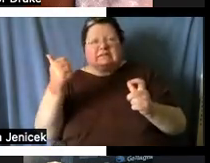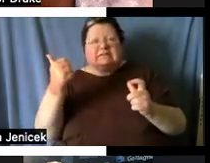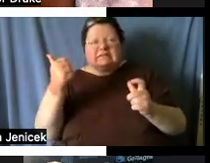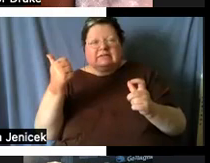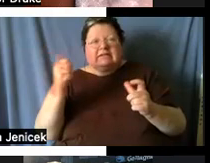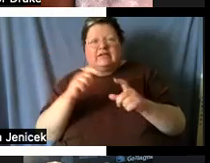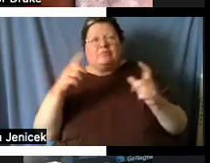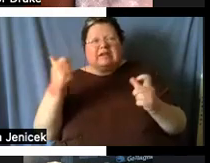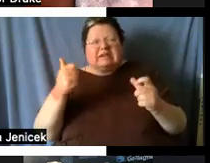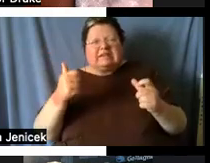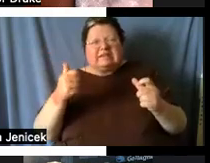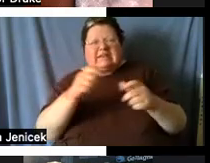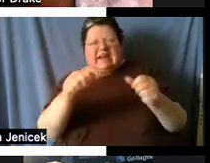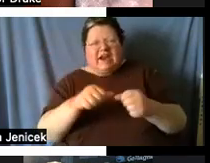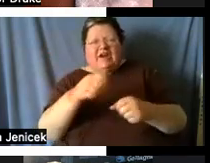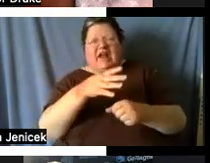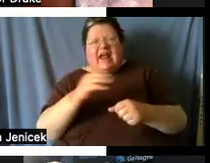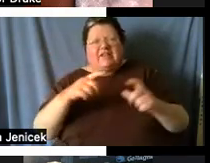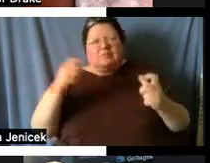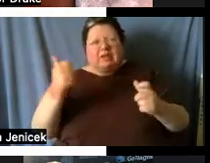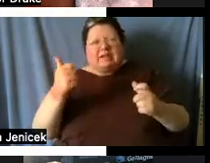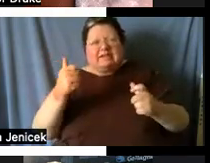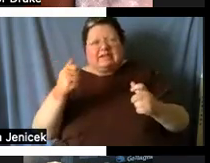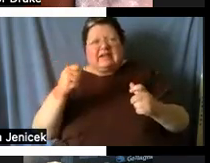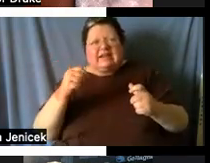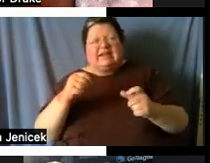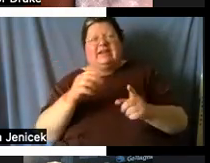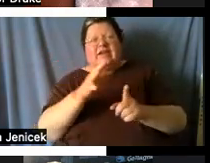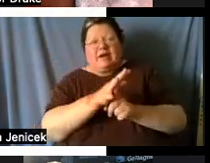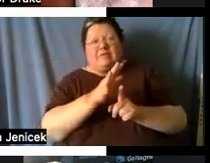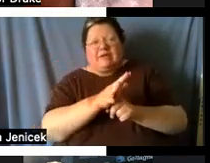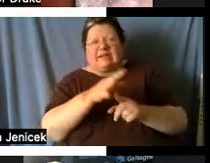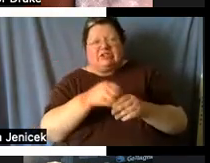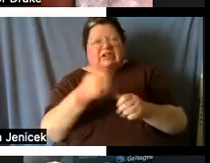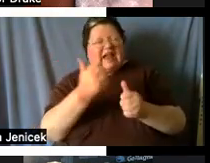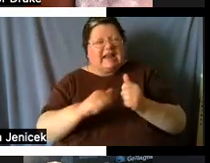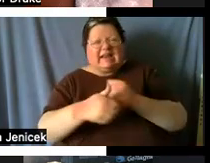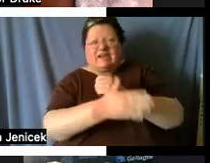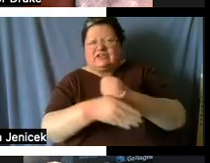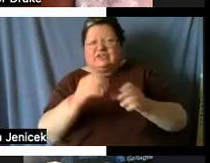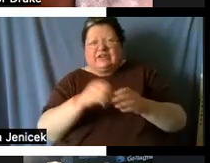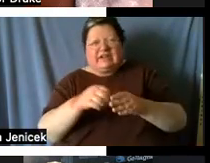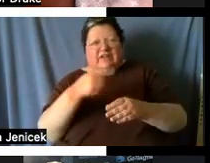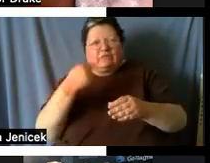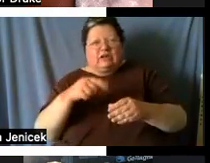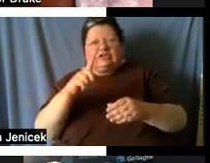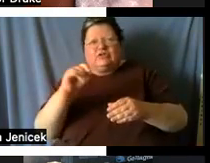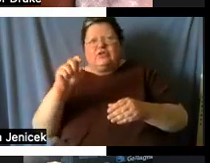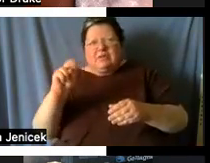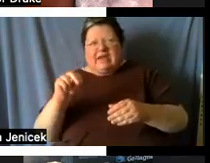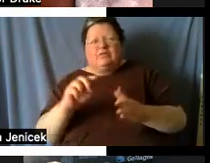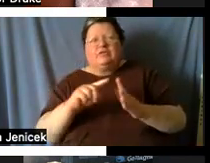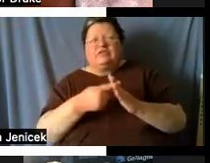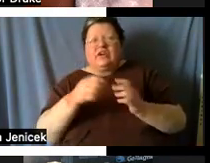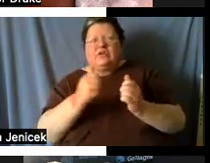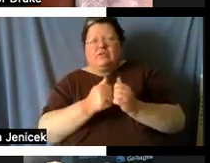area, and it is the biggest in population for any country in the Russian domain. Let's start with population.